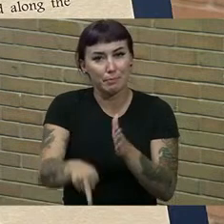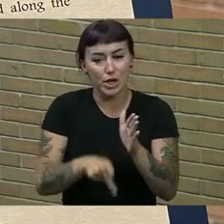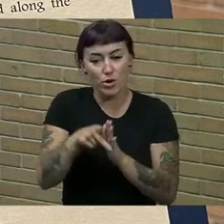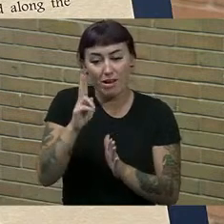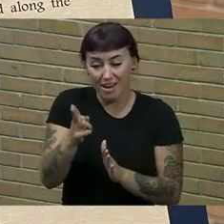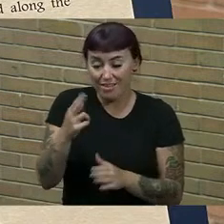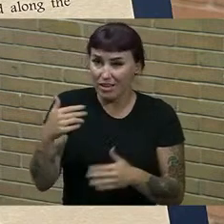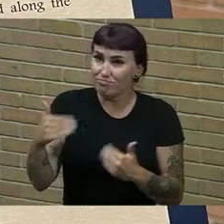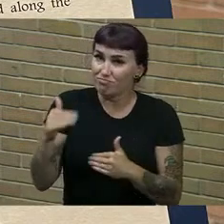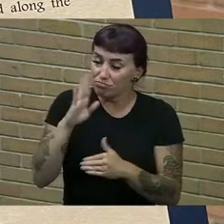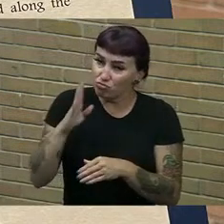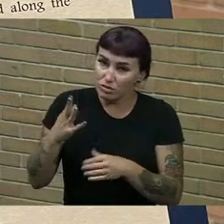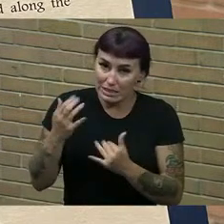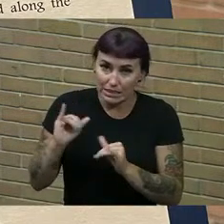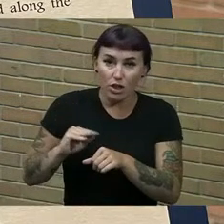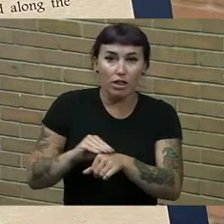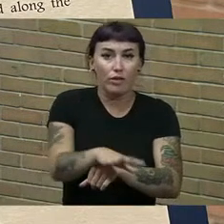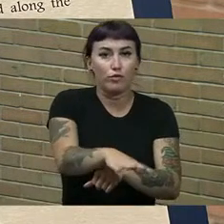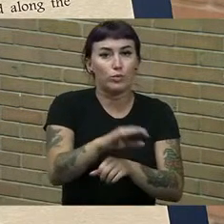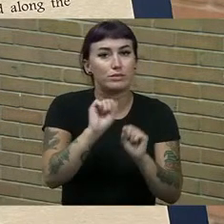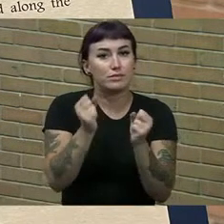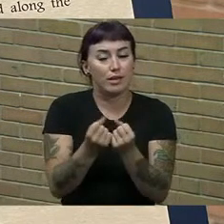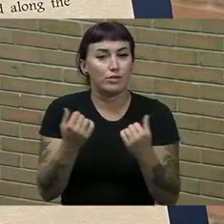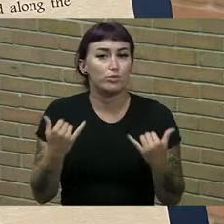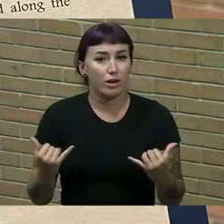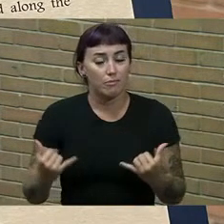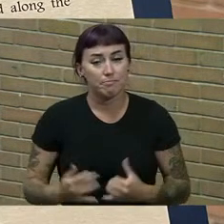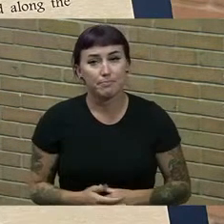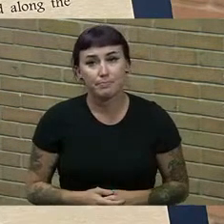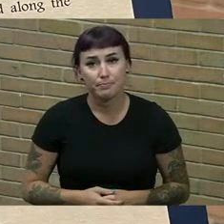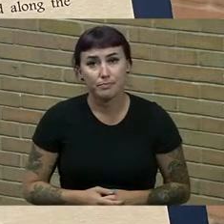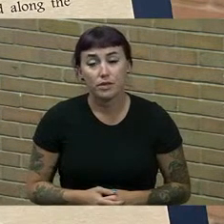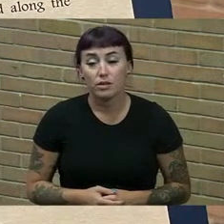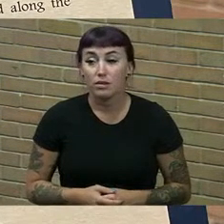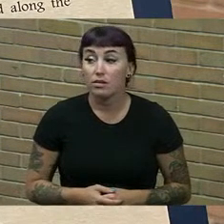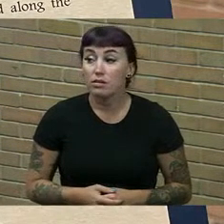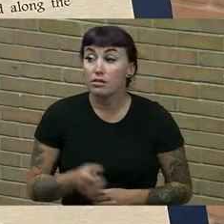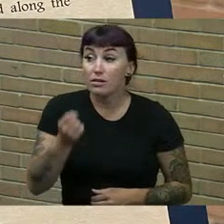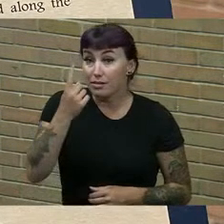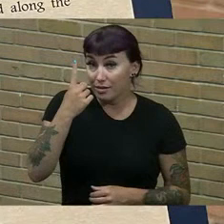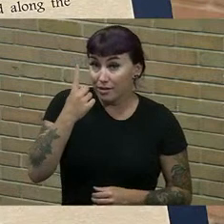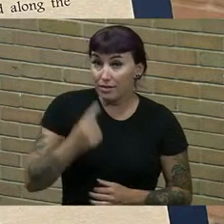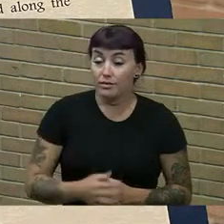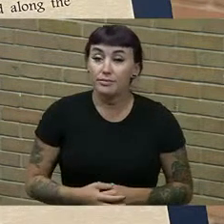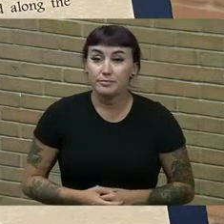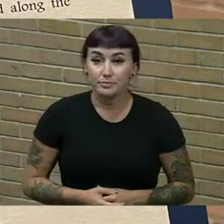continues to influence our society today. And whereas